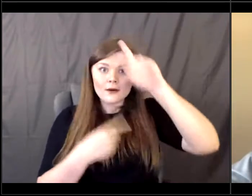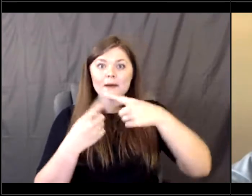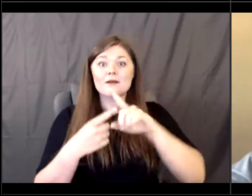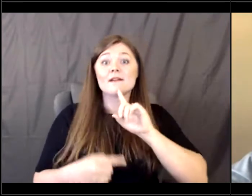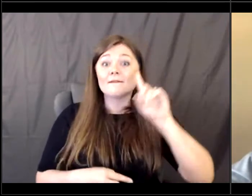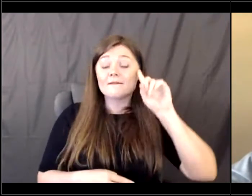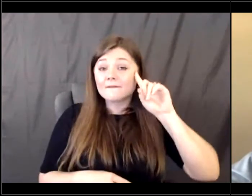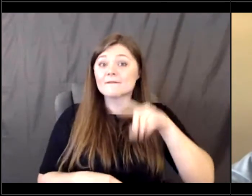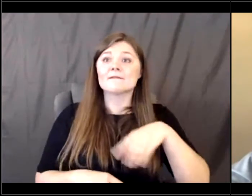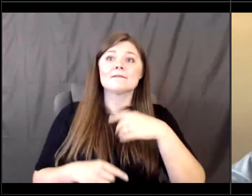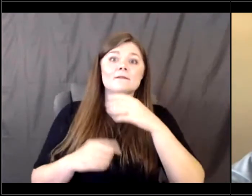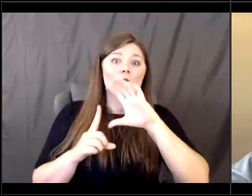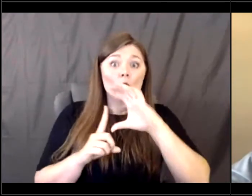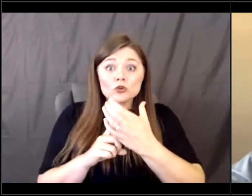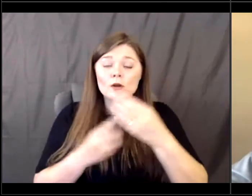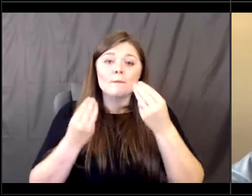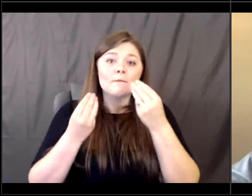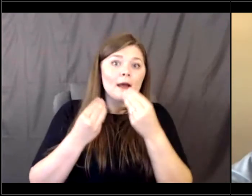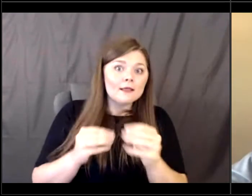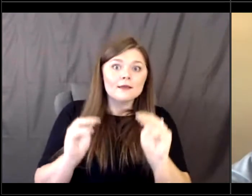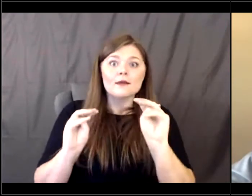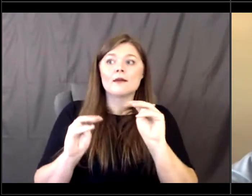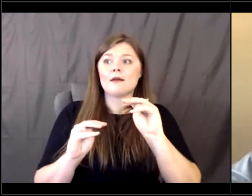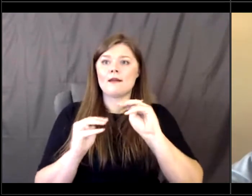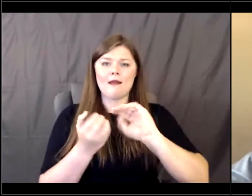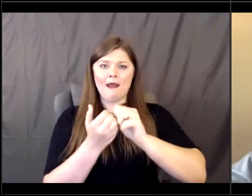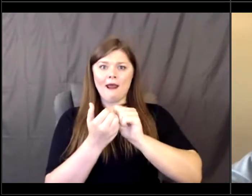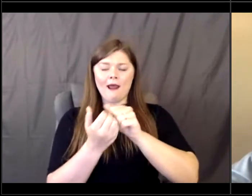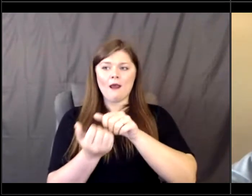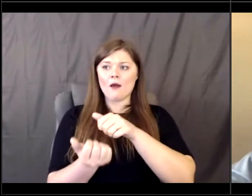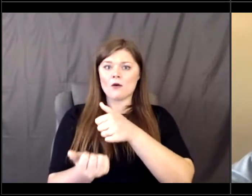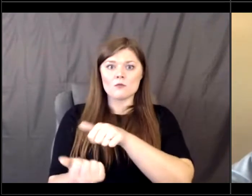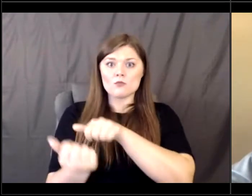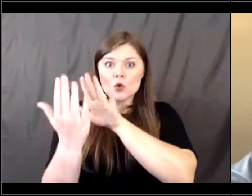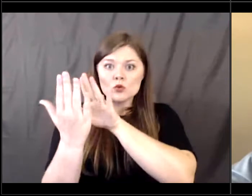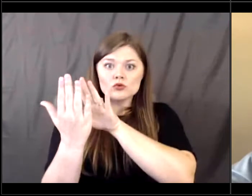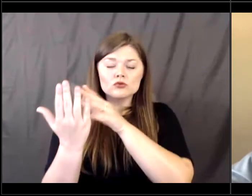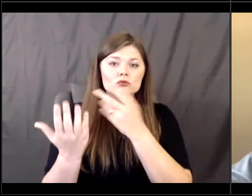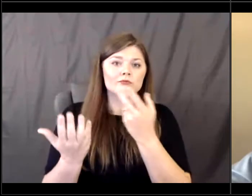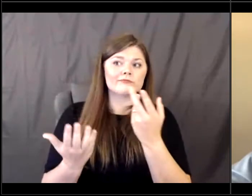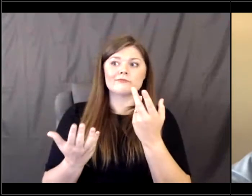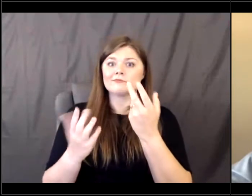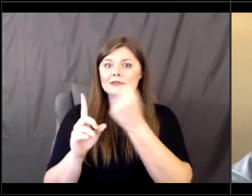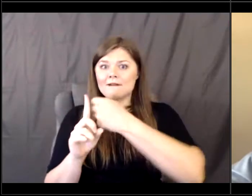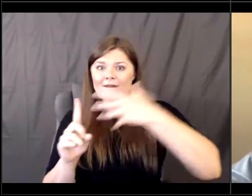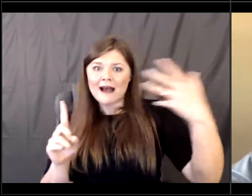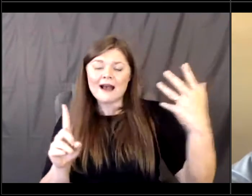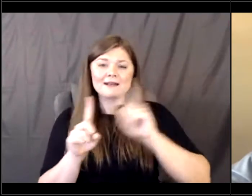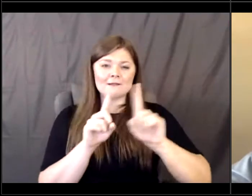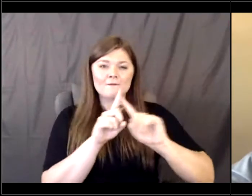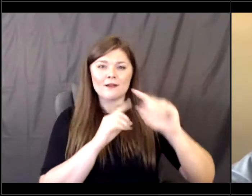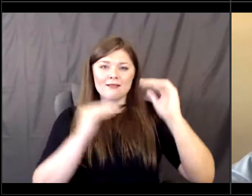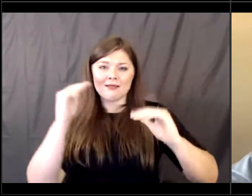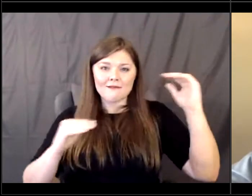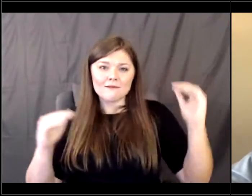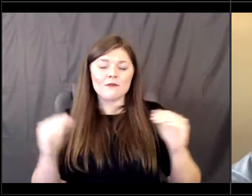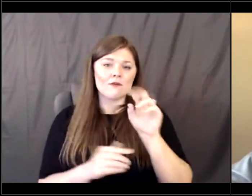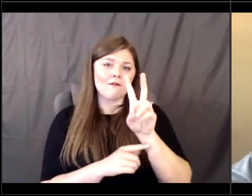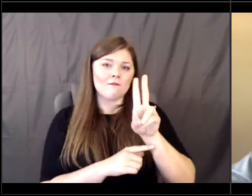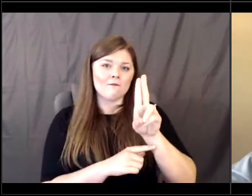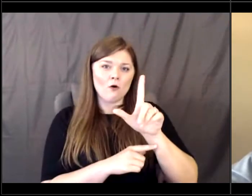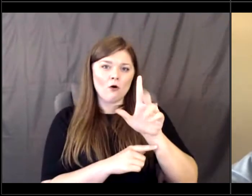the methodology for how they approached, being able to define certain levels of vulnerability, and then what the prototype proposition